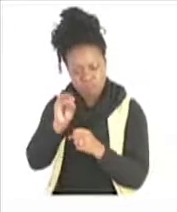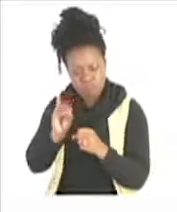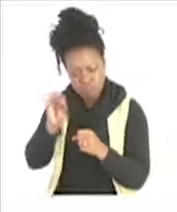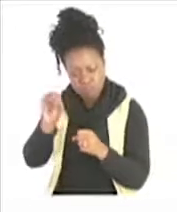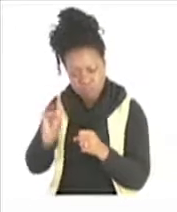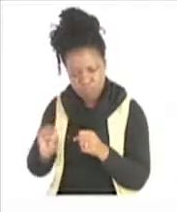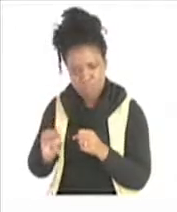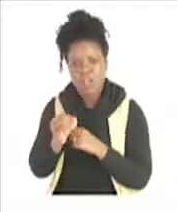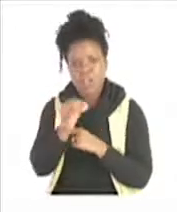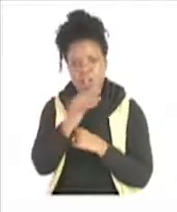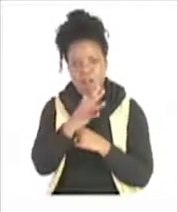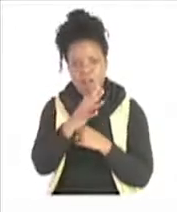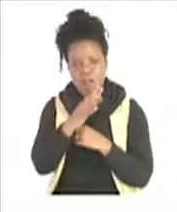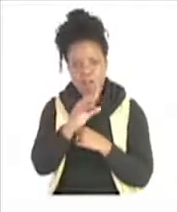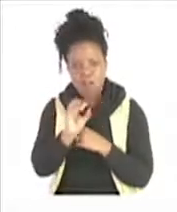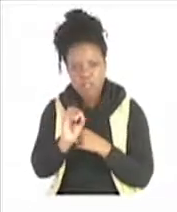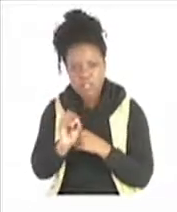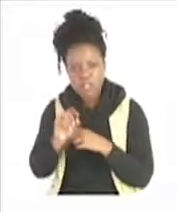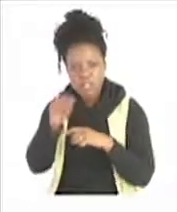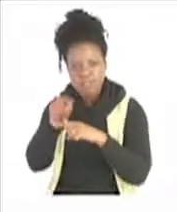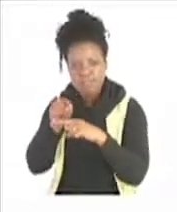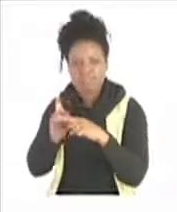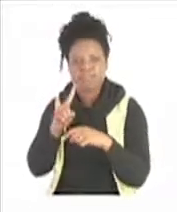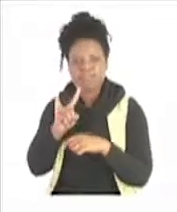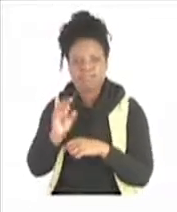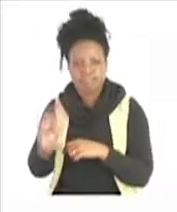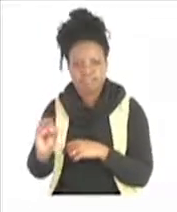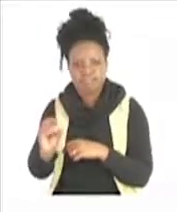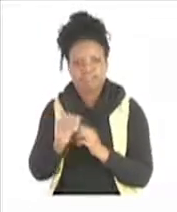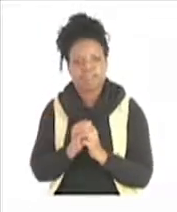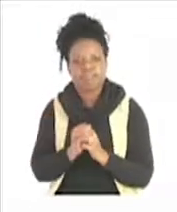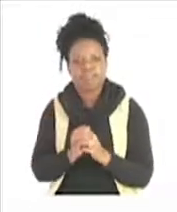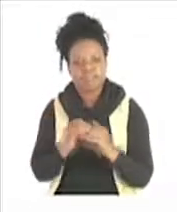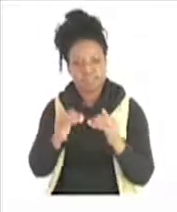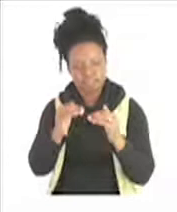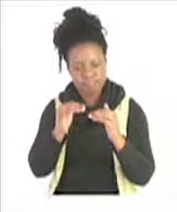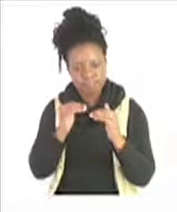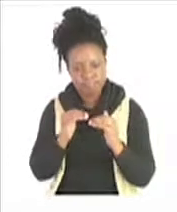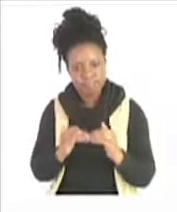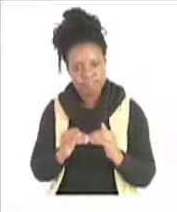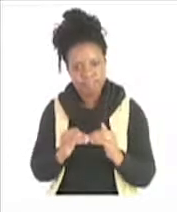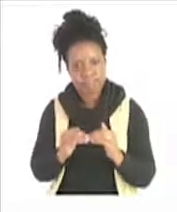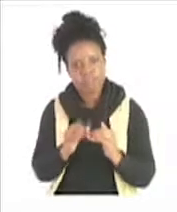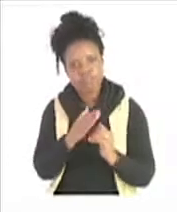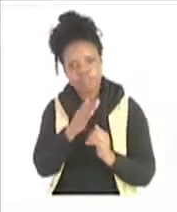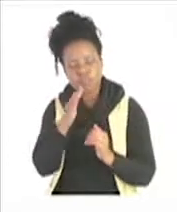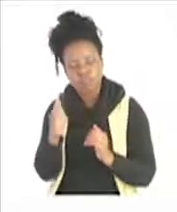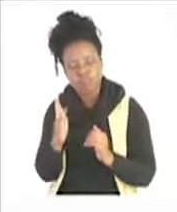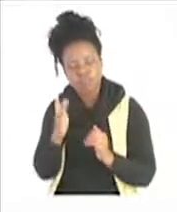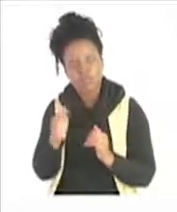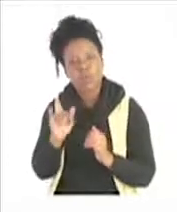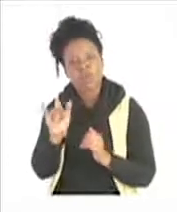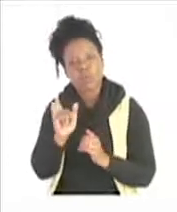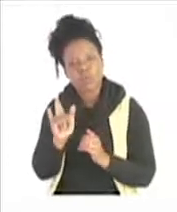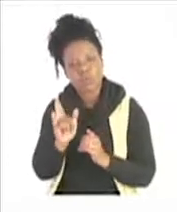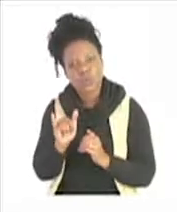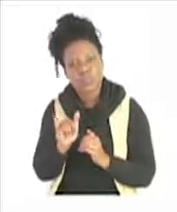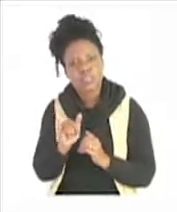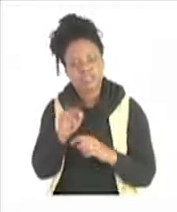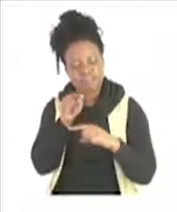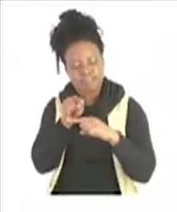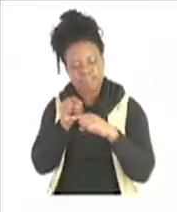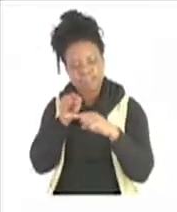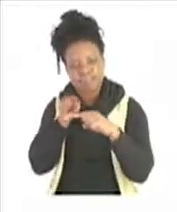40 divided by 10. Now I'm left with an addition, and I'm left with a